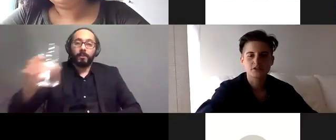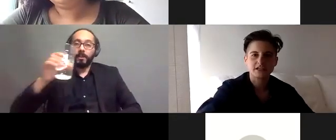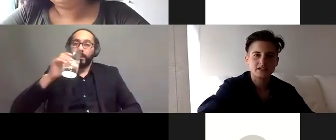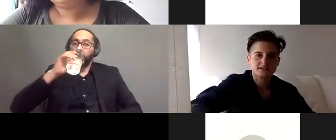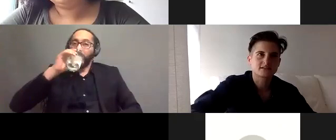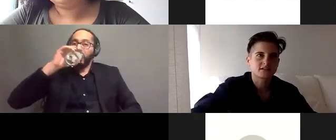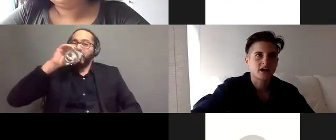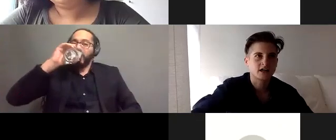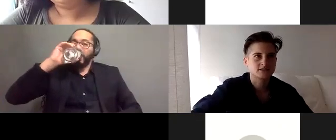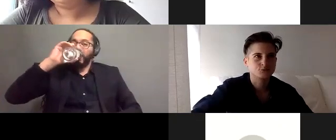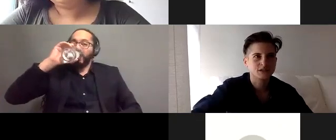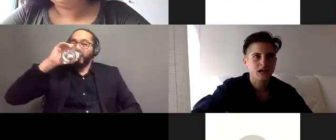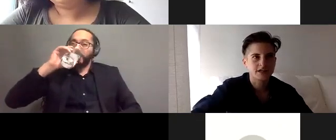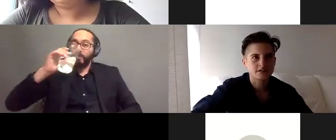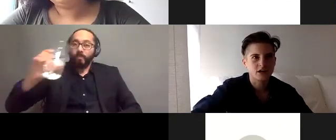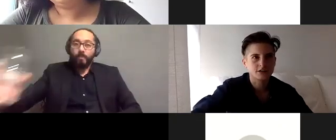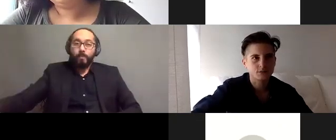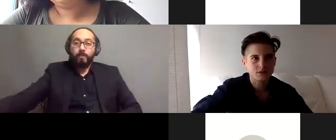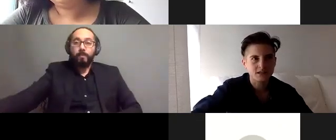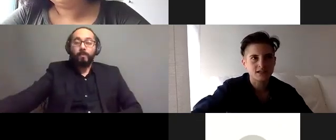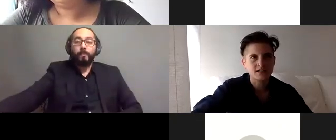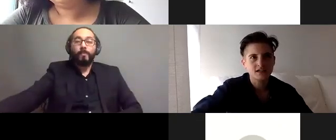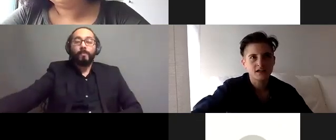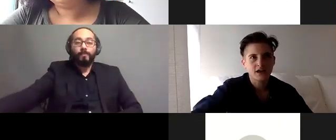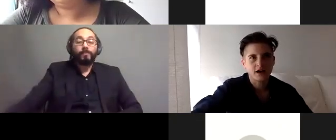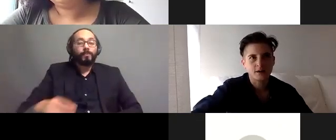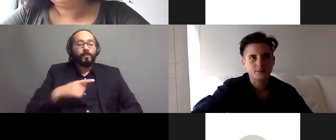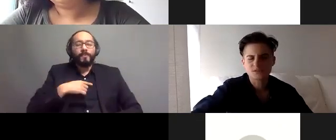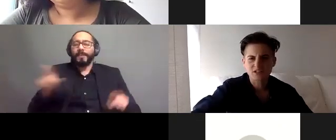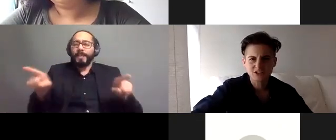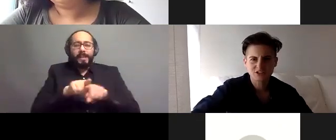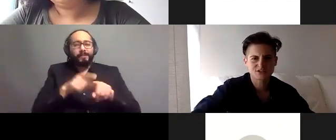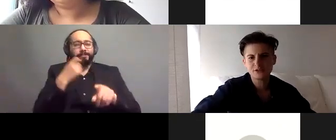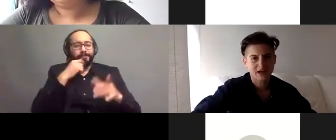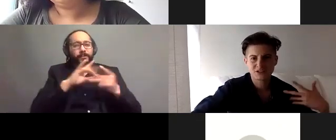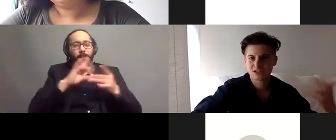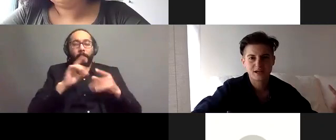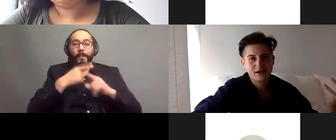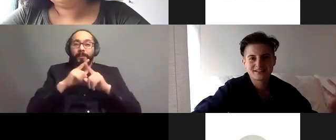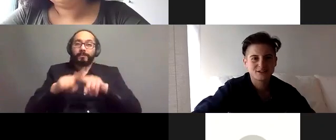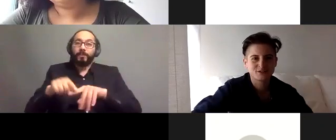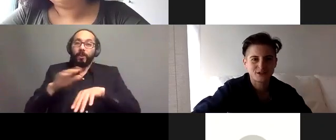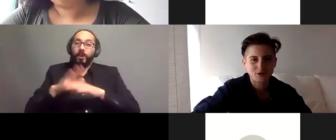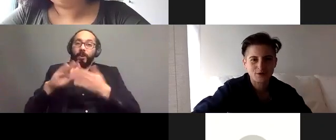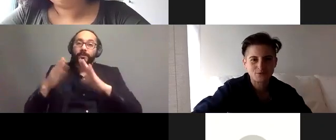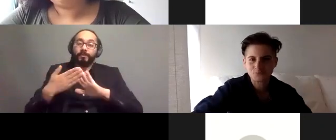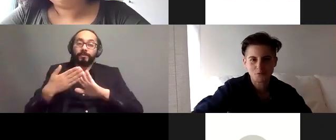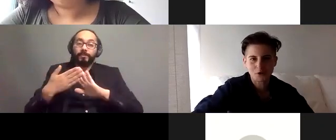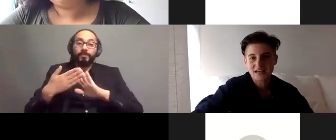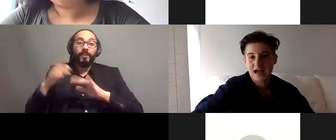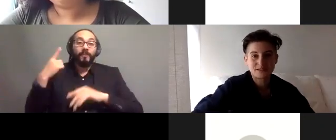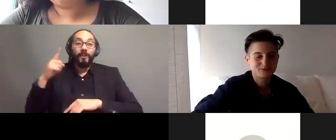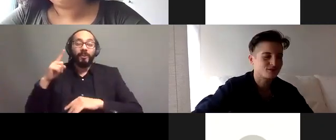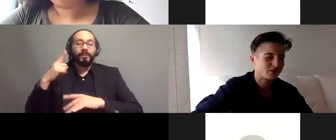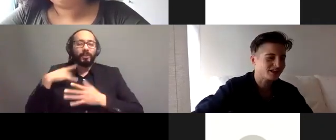similar thing is relying on community, especially just to educate myself on and